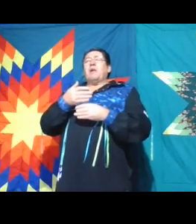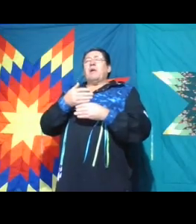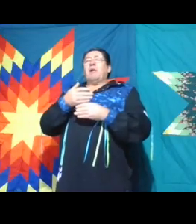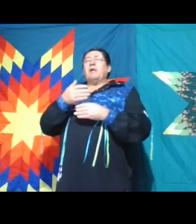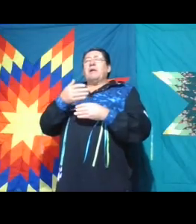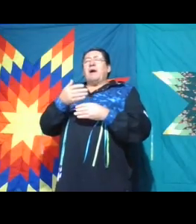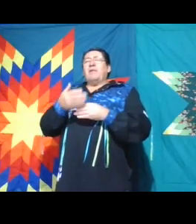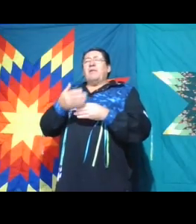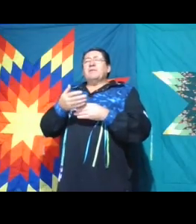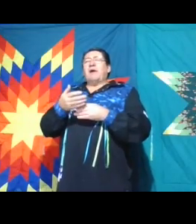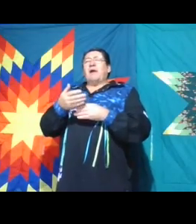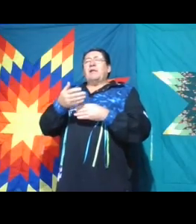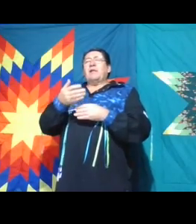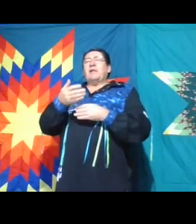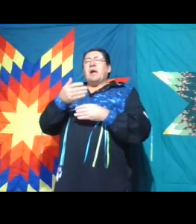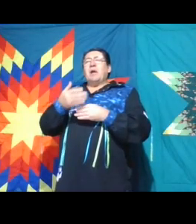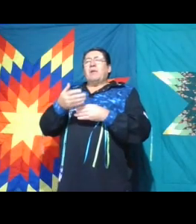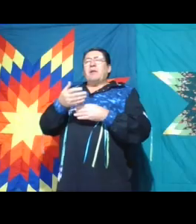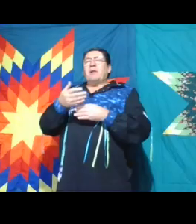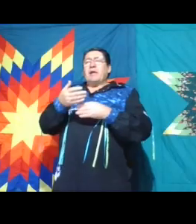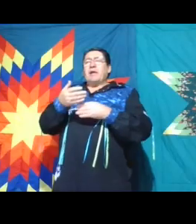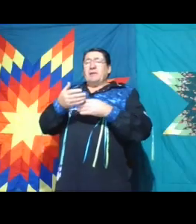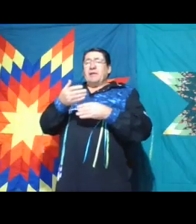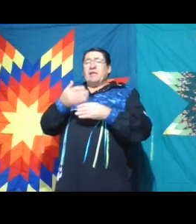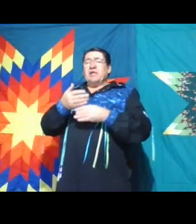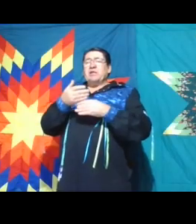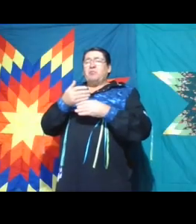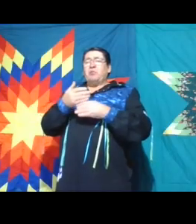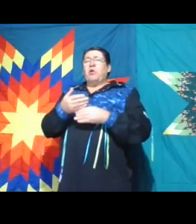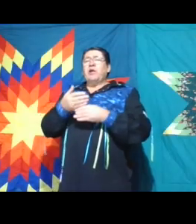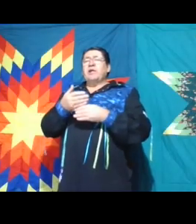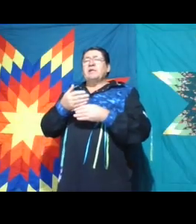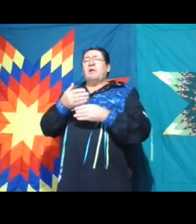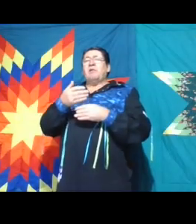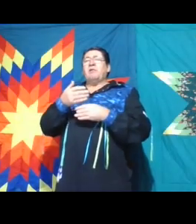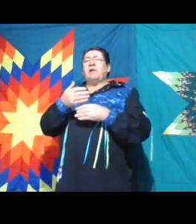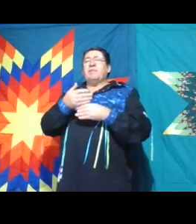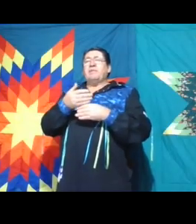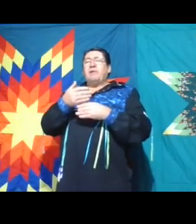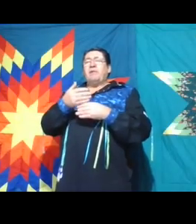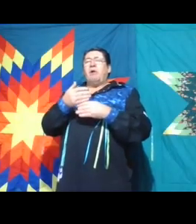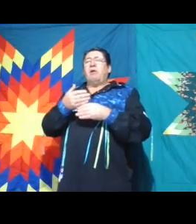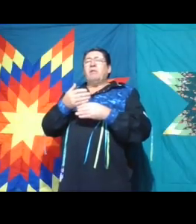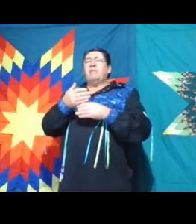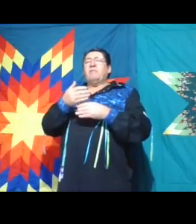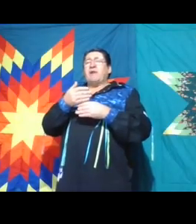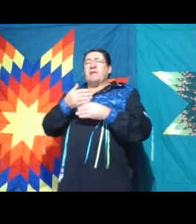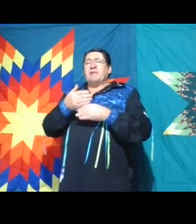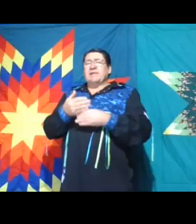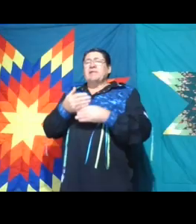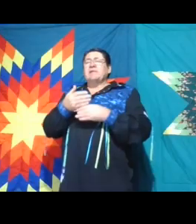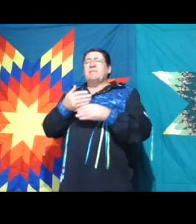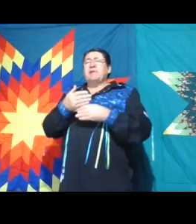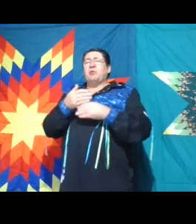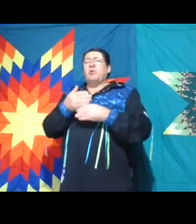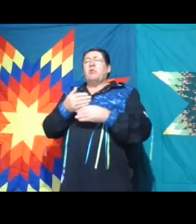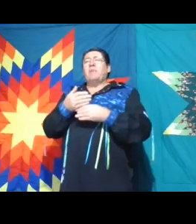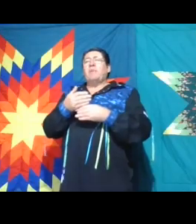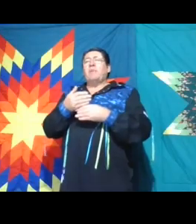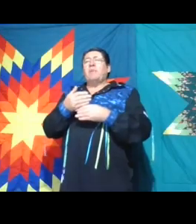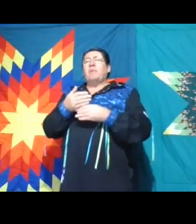But on the other side, the Indigenous employees are going to give it their all for the success of